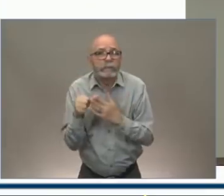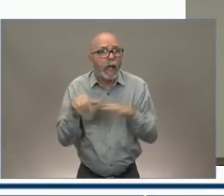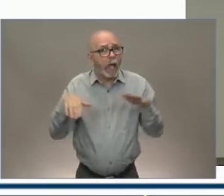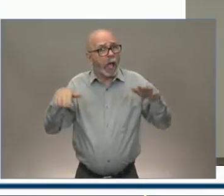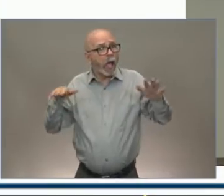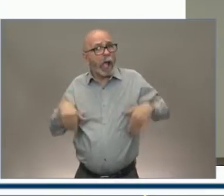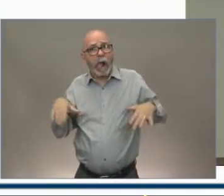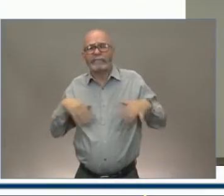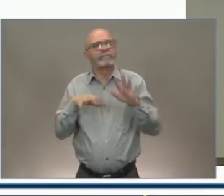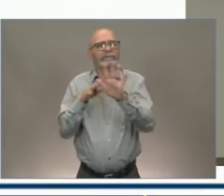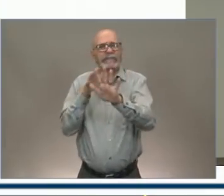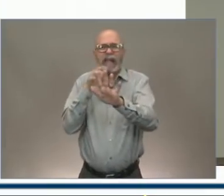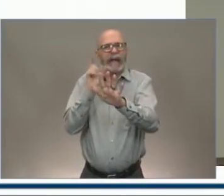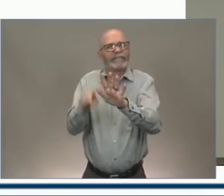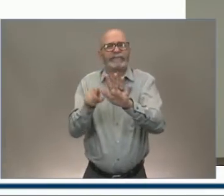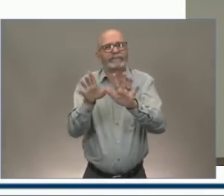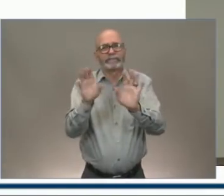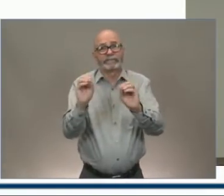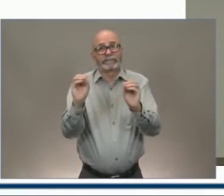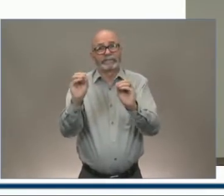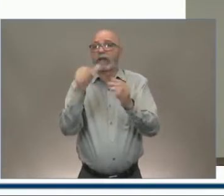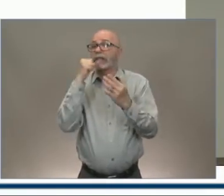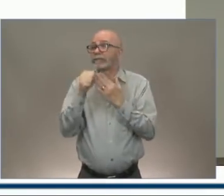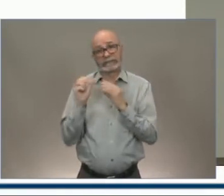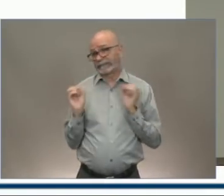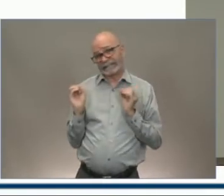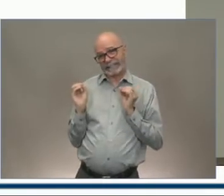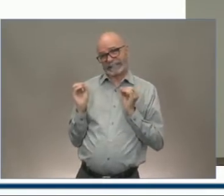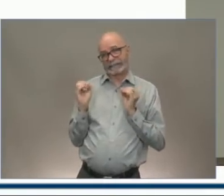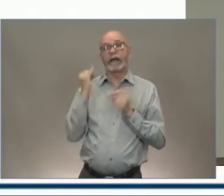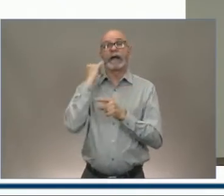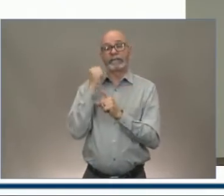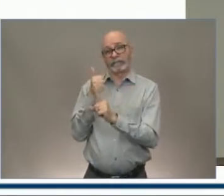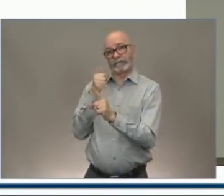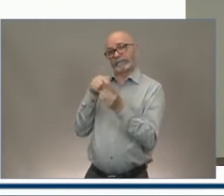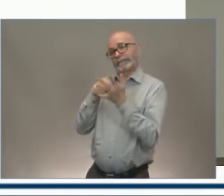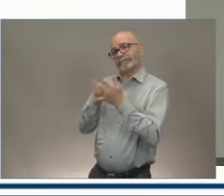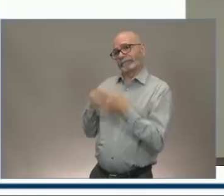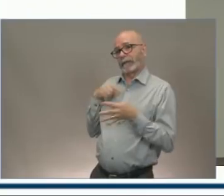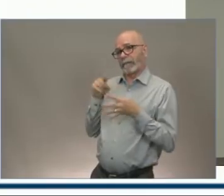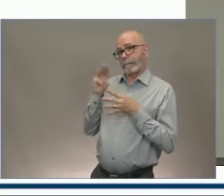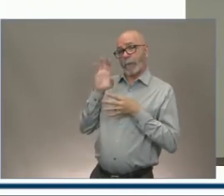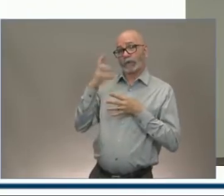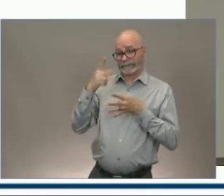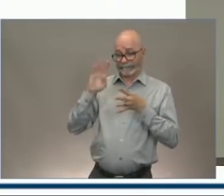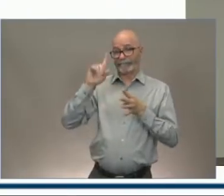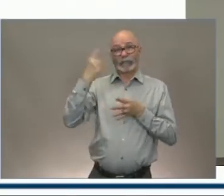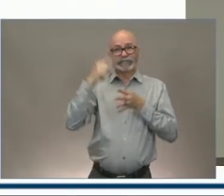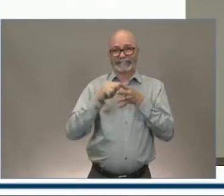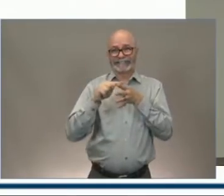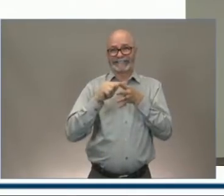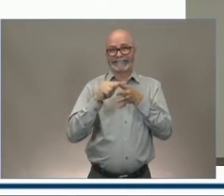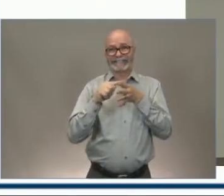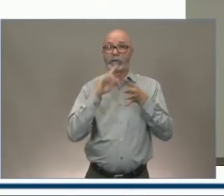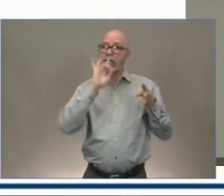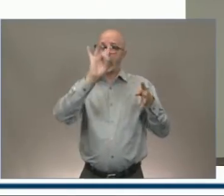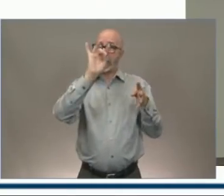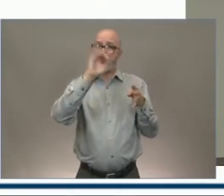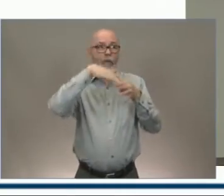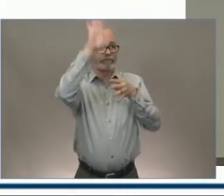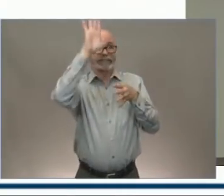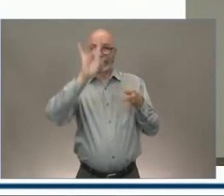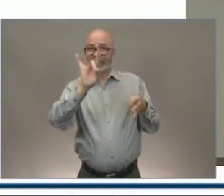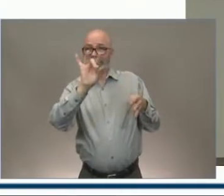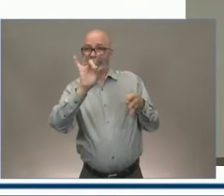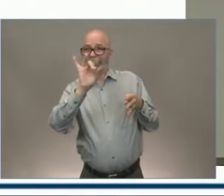appointment. Anyone who turns 80 after March the 1st will not receive a letter, but they will still be able to book their appointment on